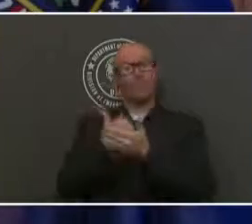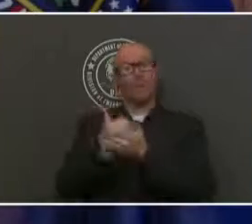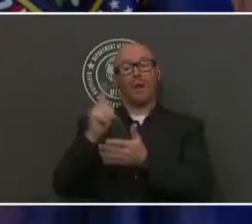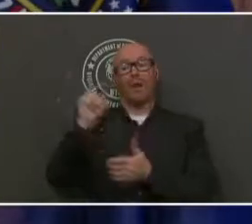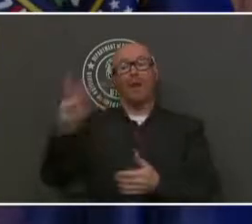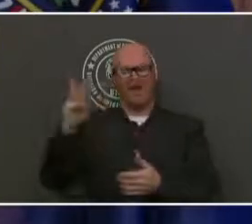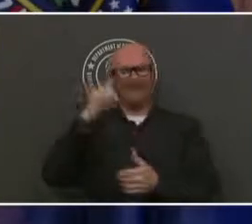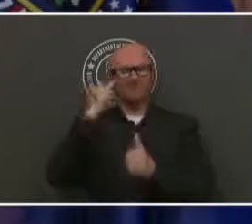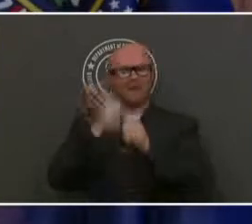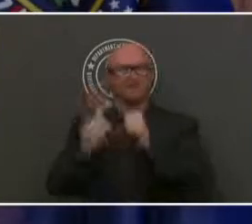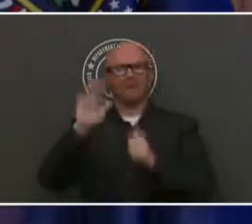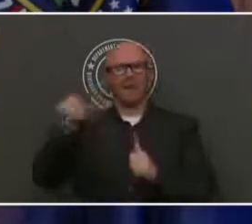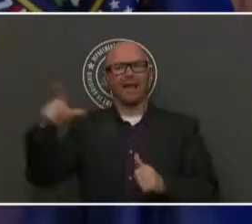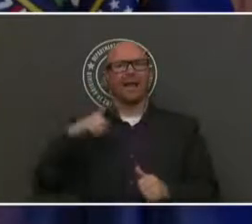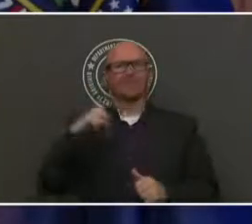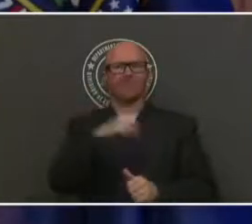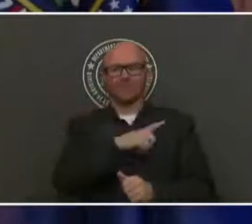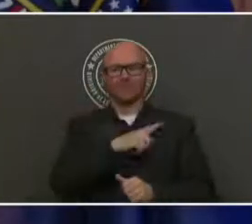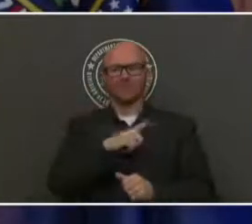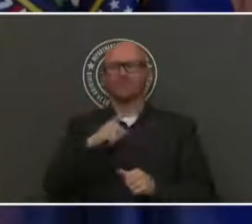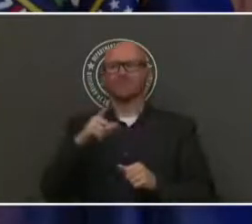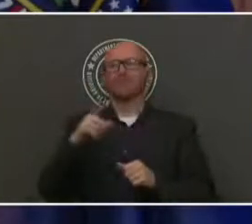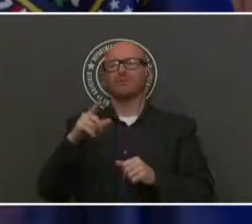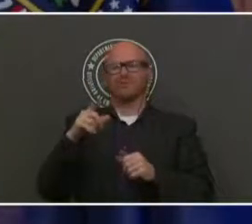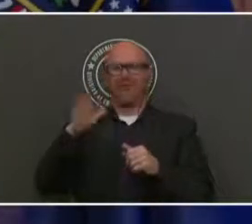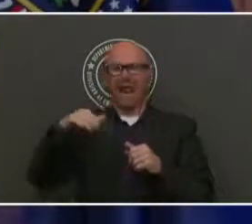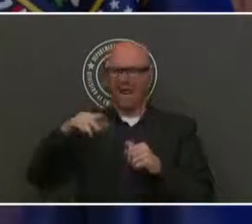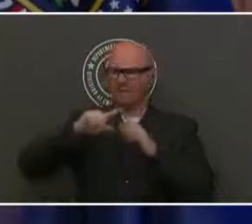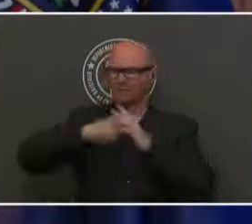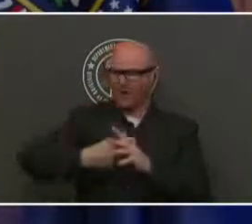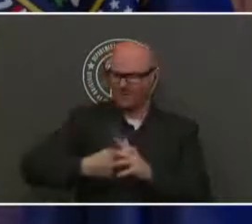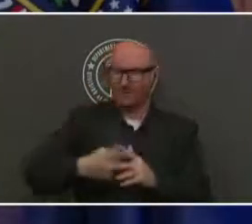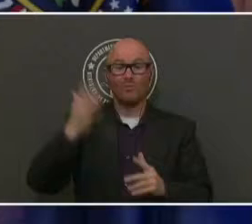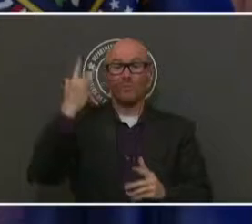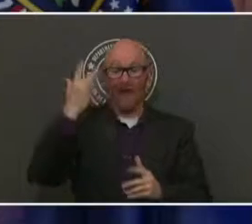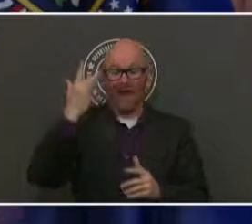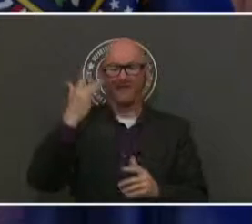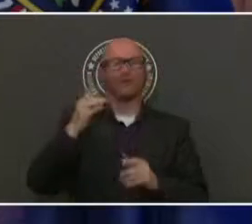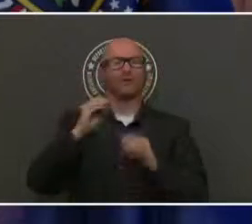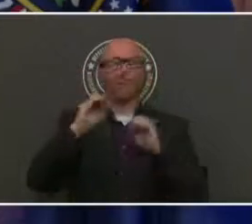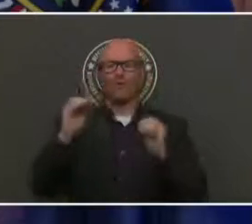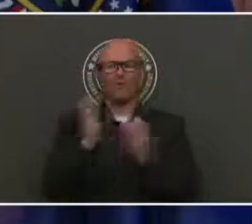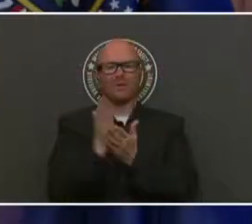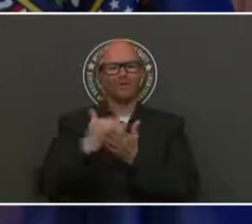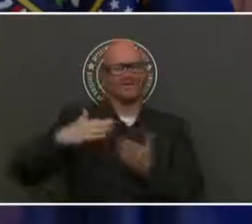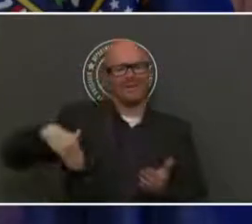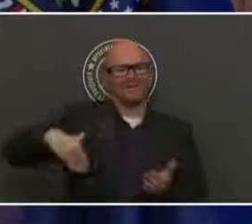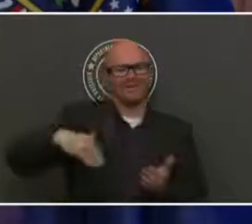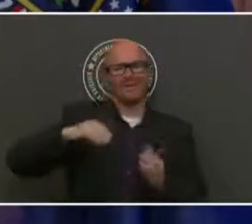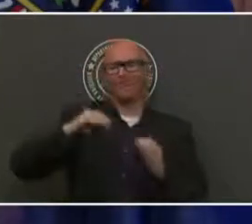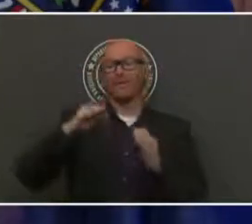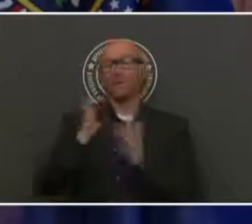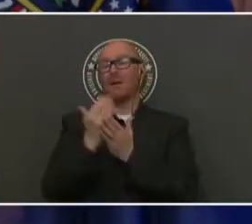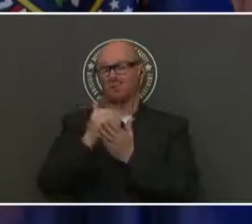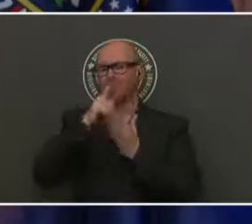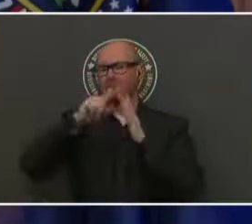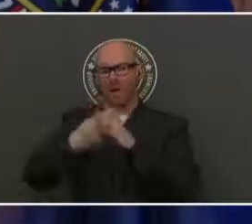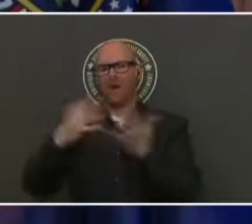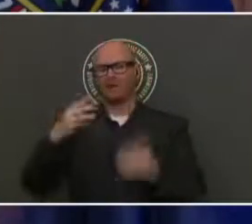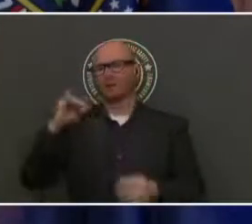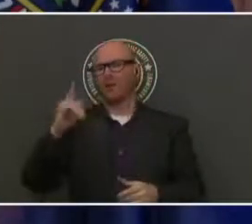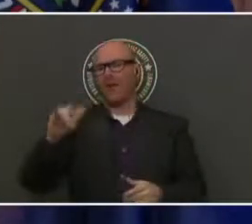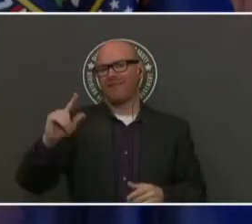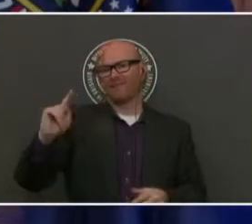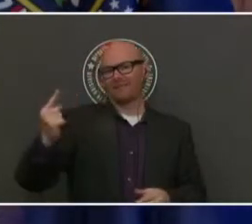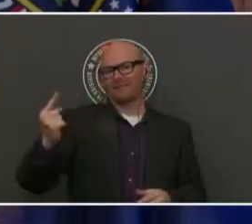we don't have funding for the office technically until the new budget starts, which is around July 1st. But we can't wait that long, and so